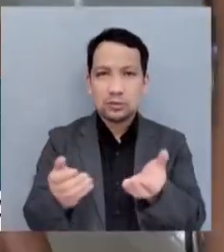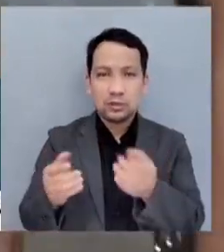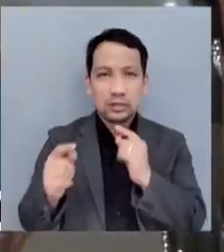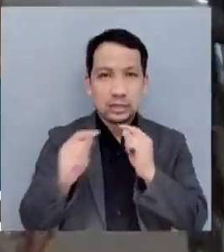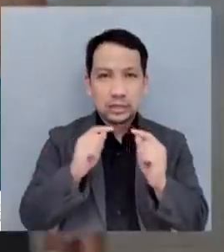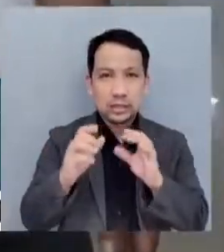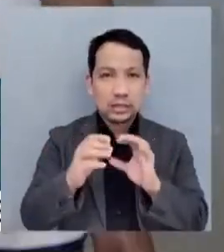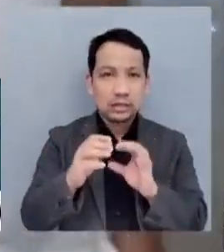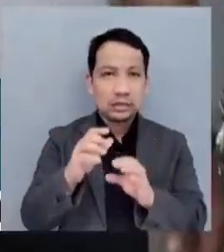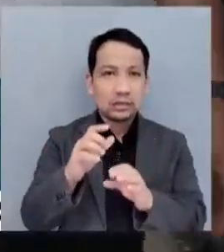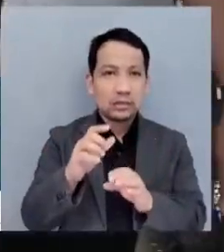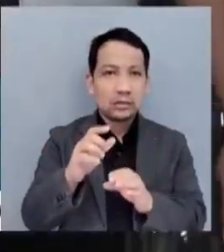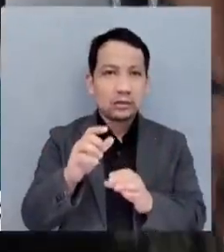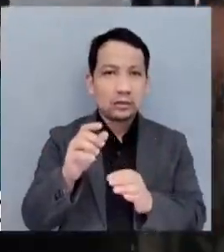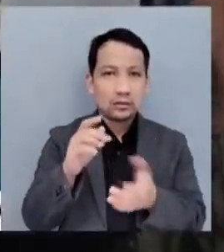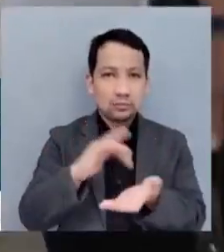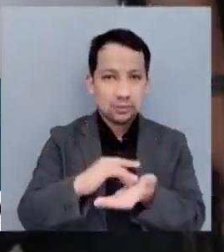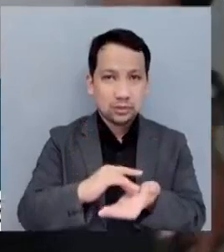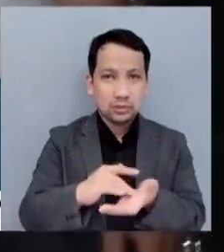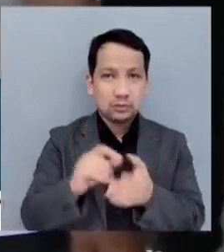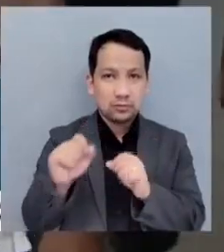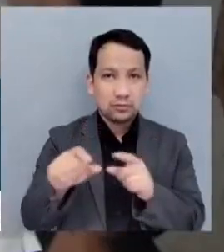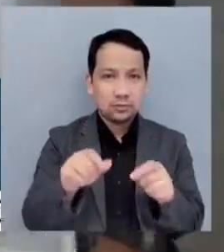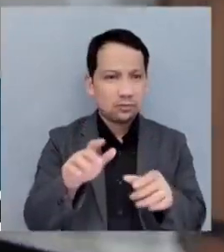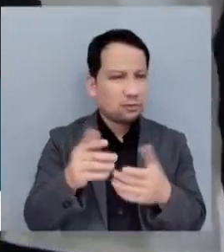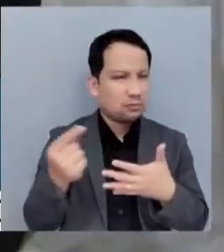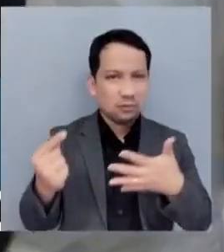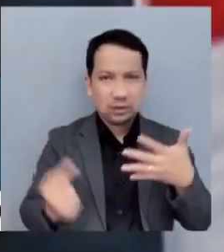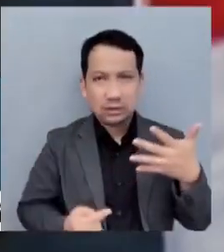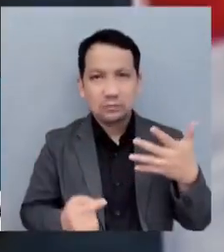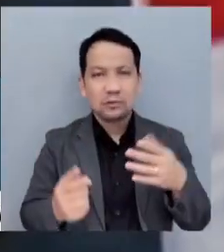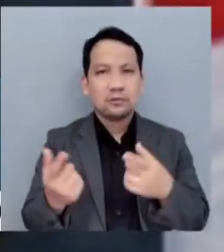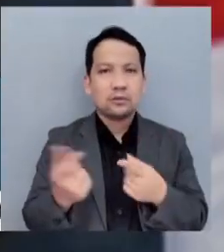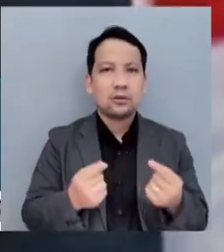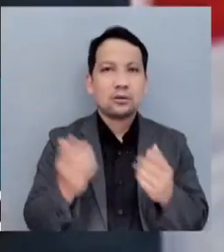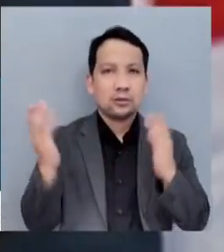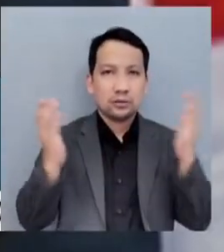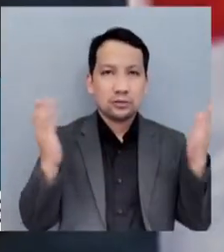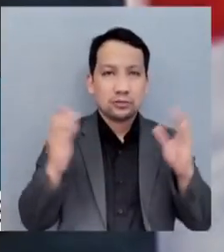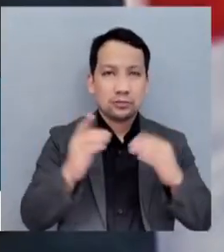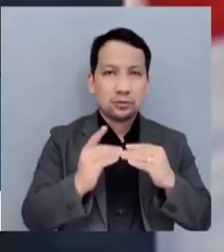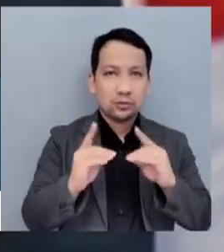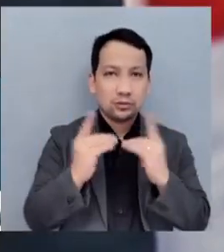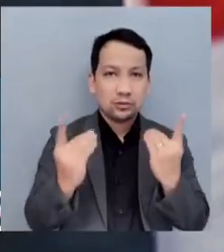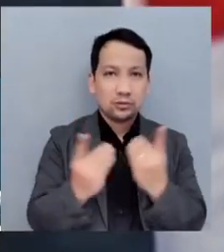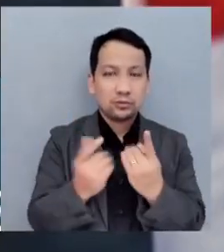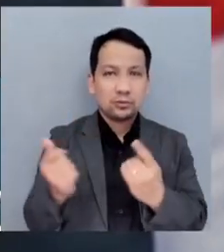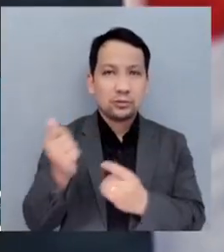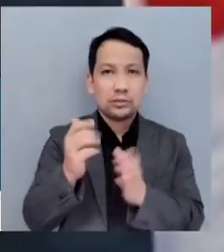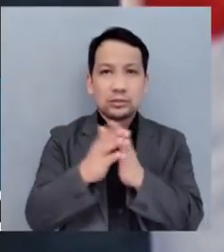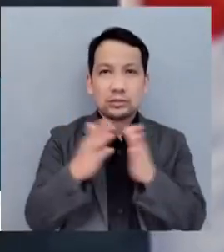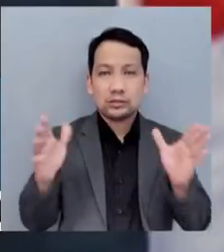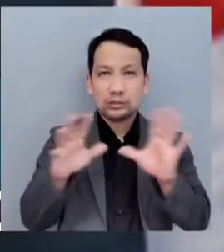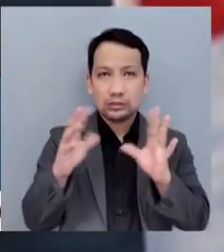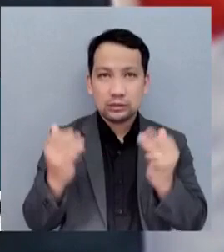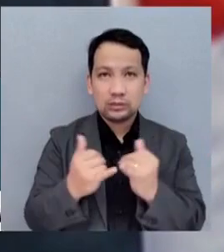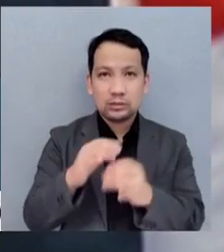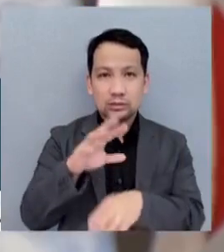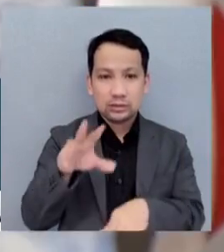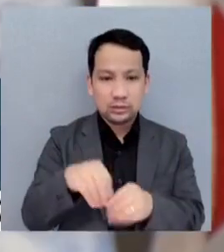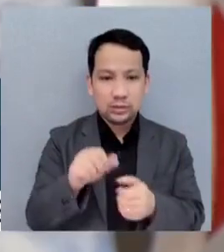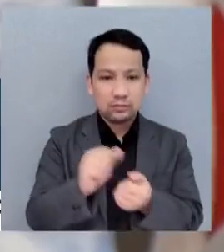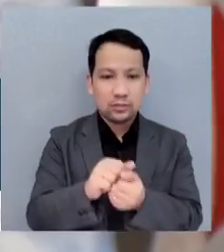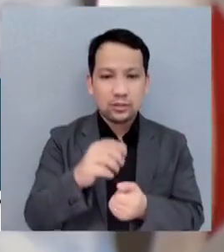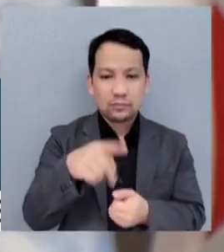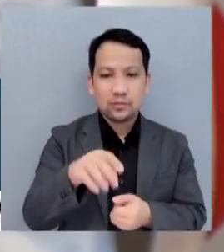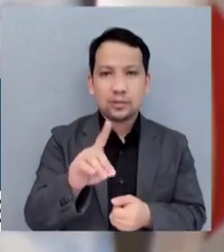telecommunications, pharmaceutical, and retail, among others. He served as a director of large corporations, including PLDT,